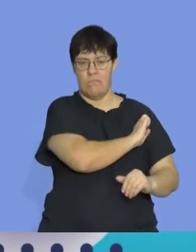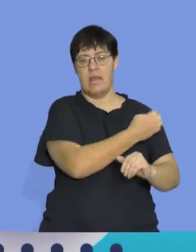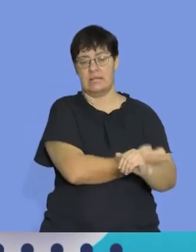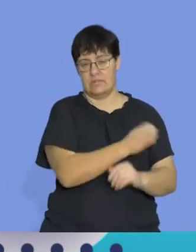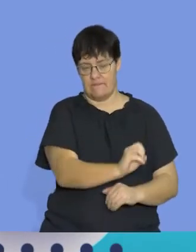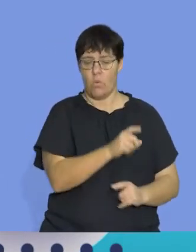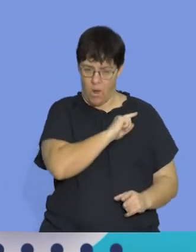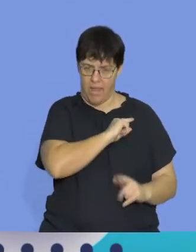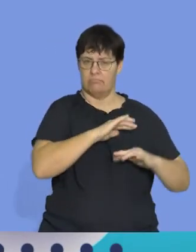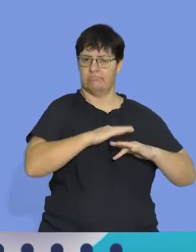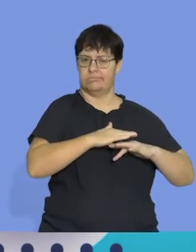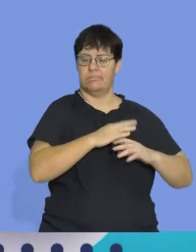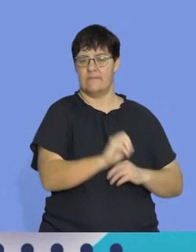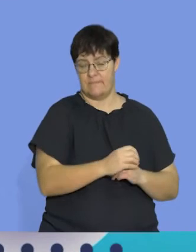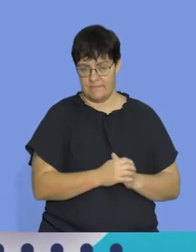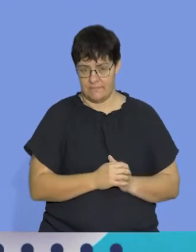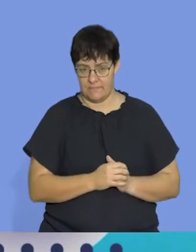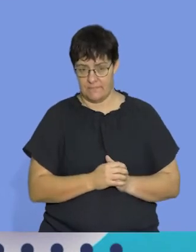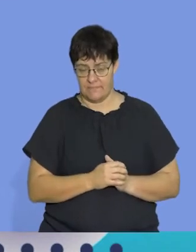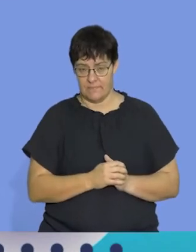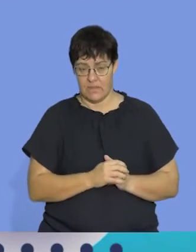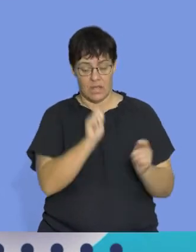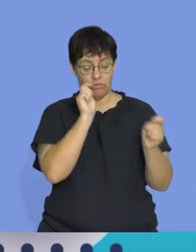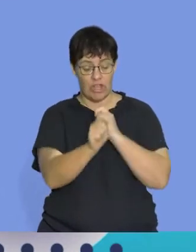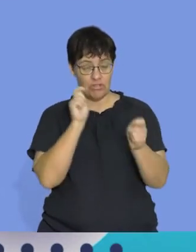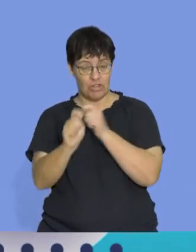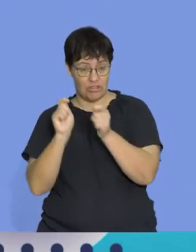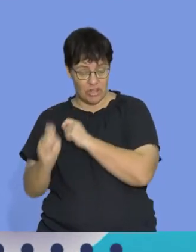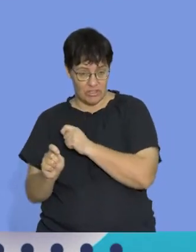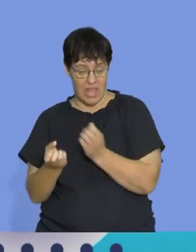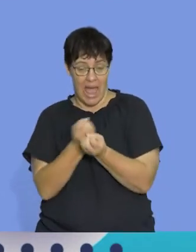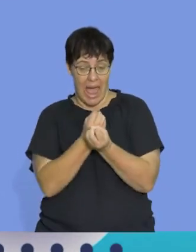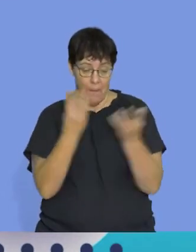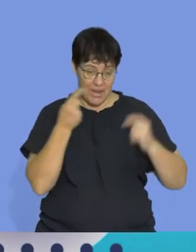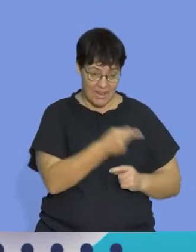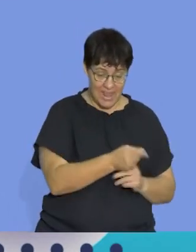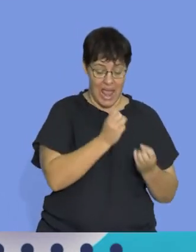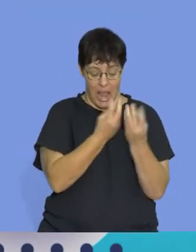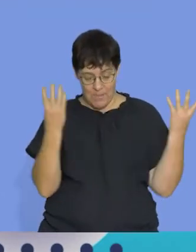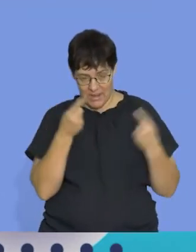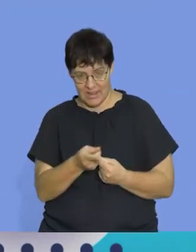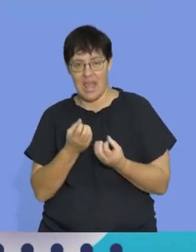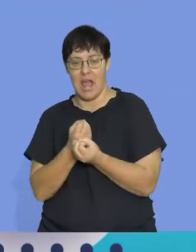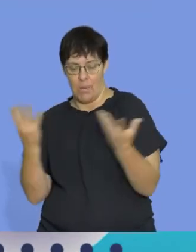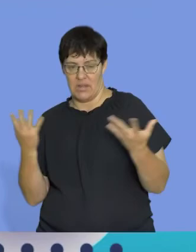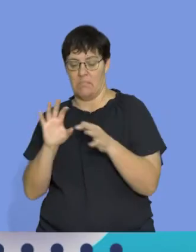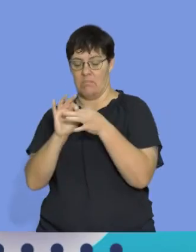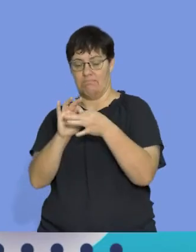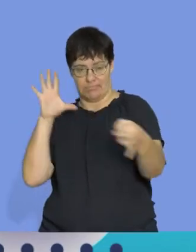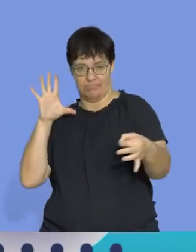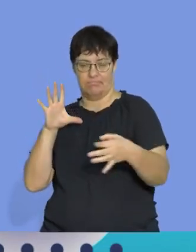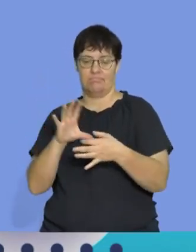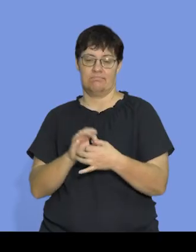Okay, but then what will then differ is the amount of energy that we require to actually, break those